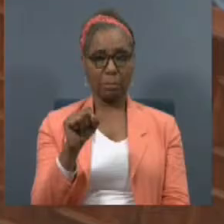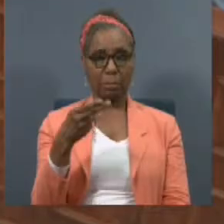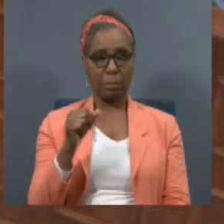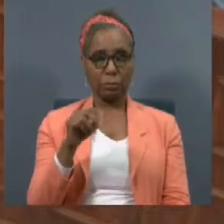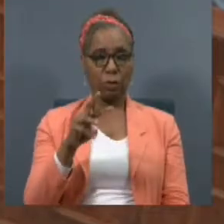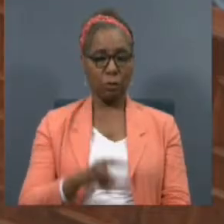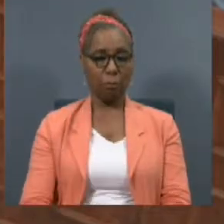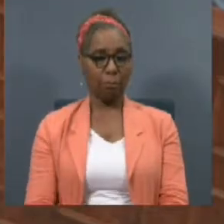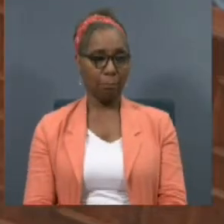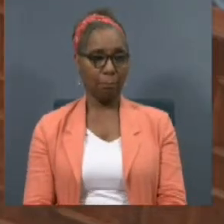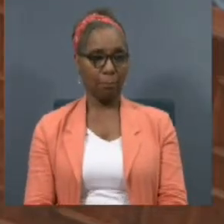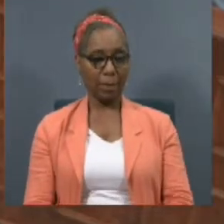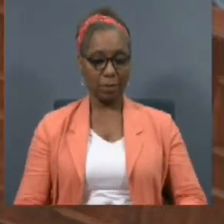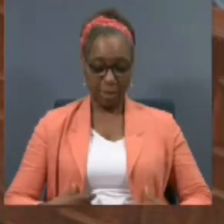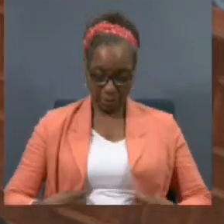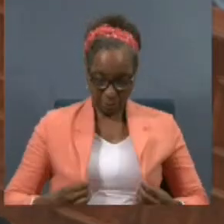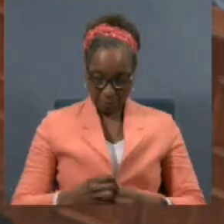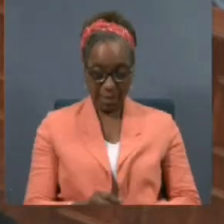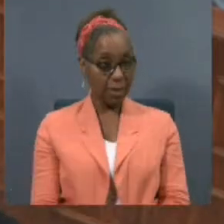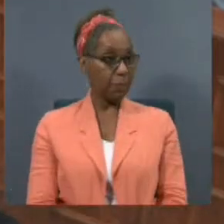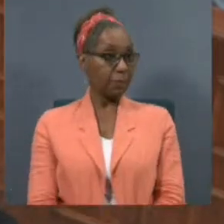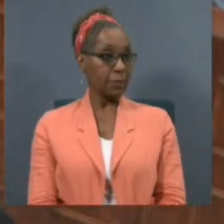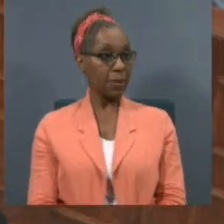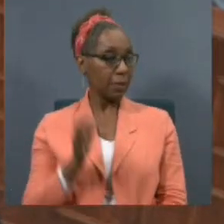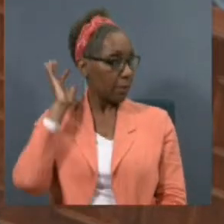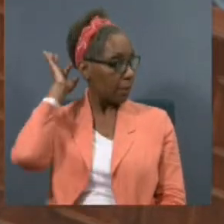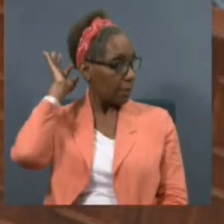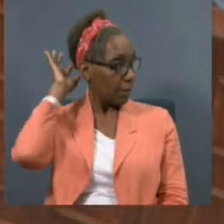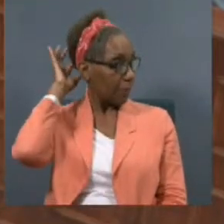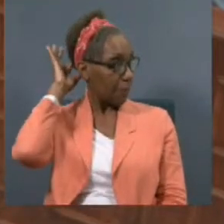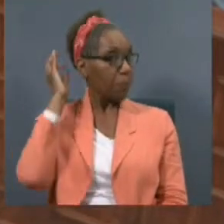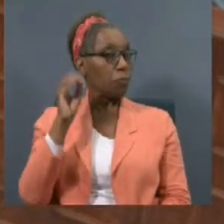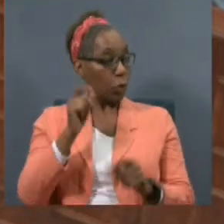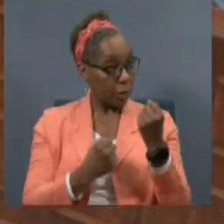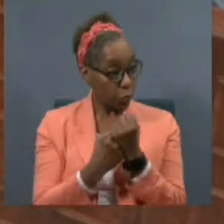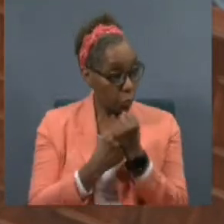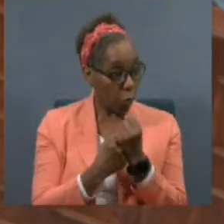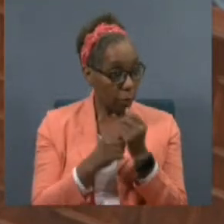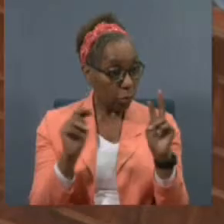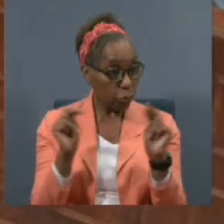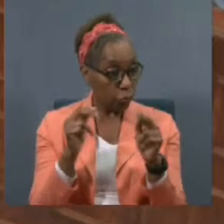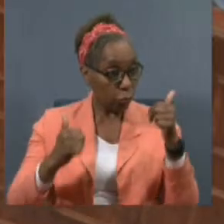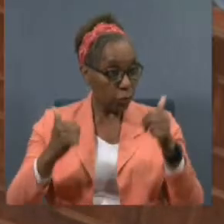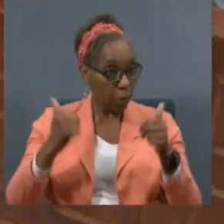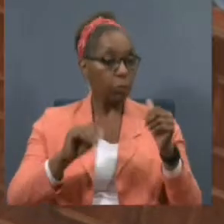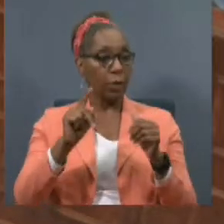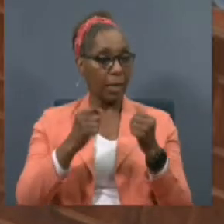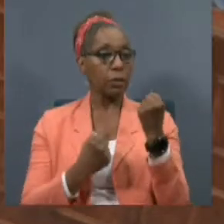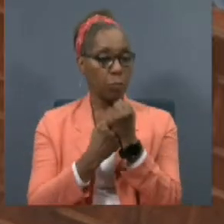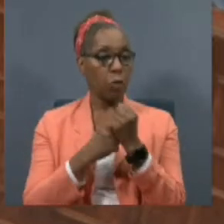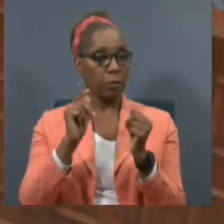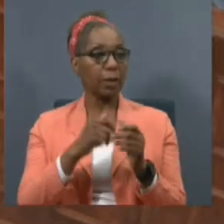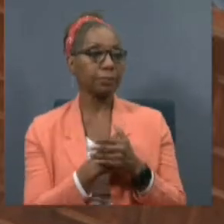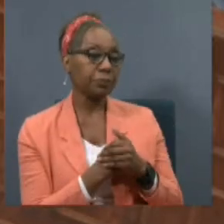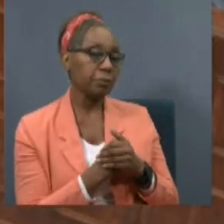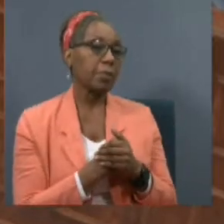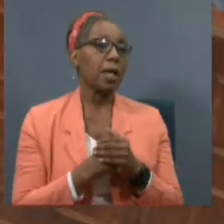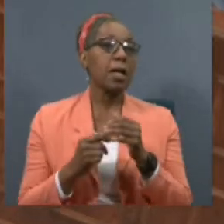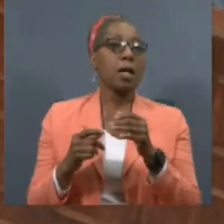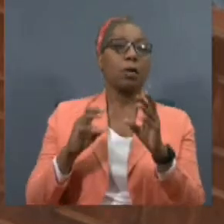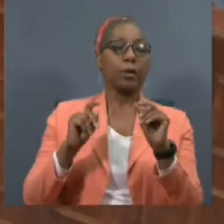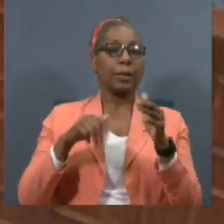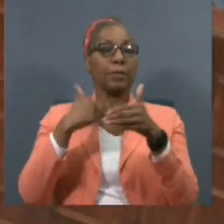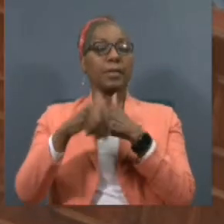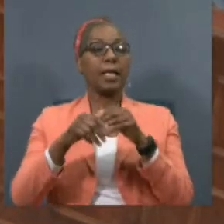Yes. No. Yeah. Are you in support or are you just neutral? You in support? Yes. Okay, all right. And the